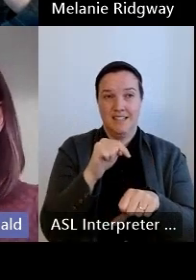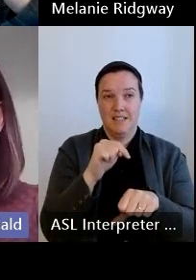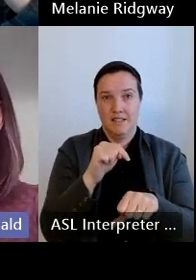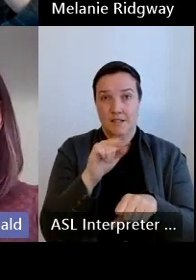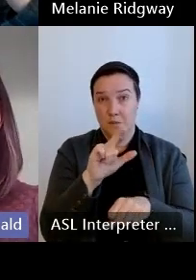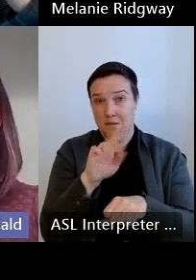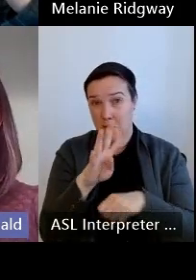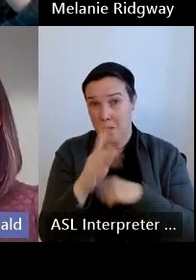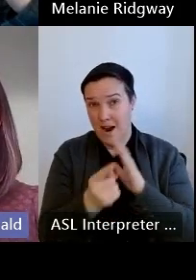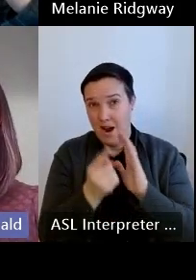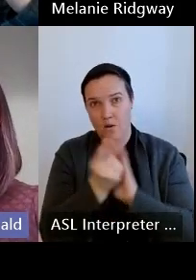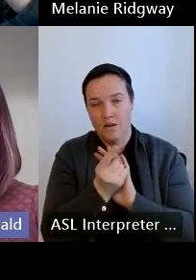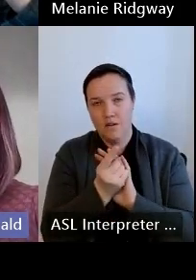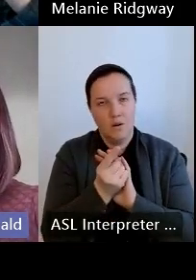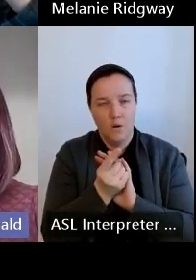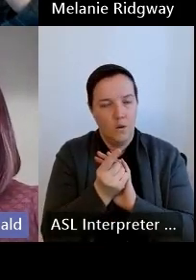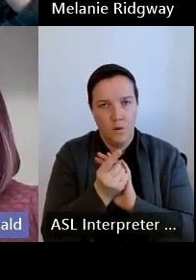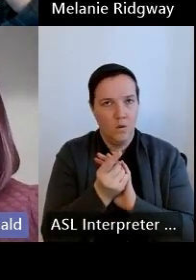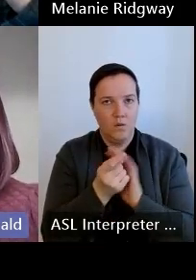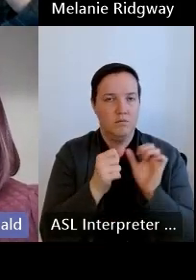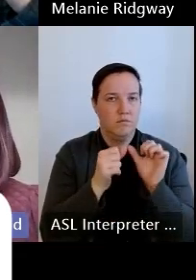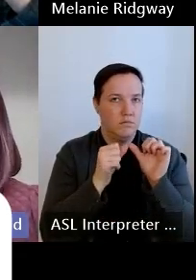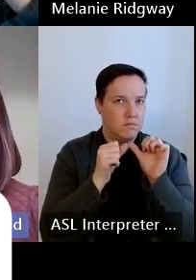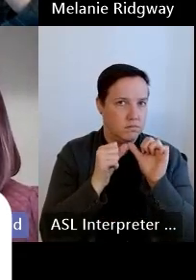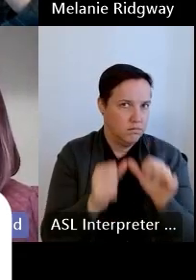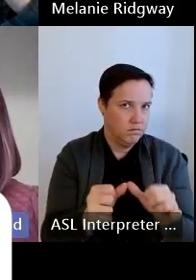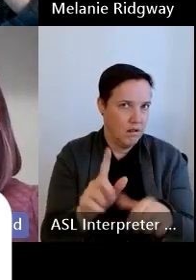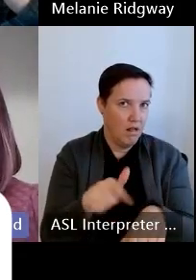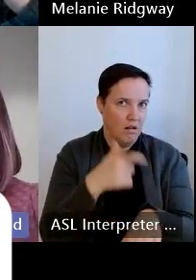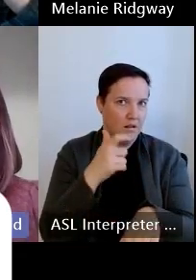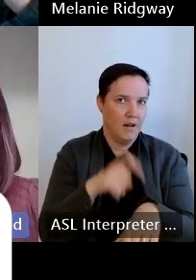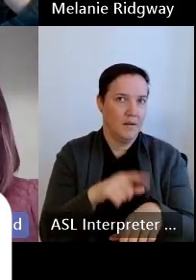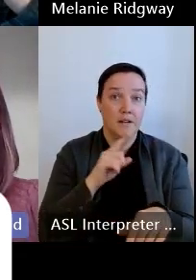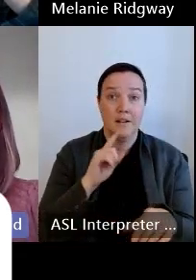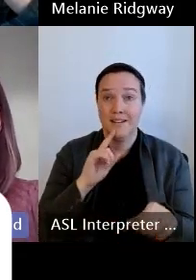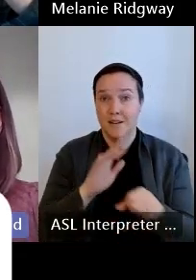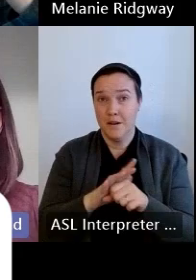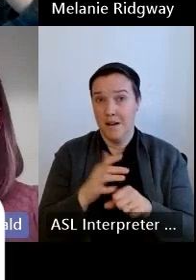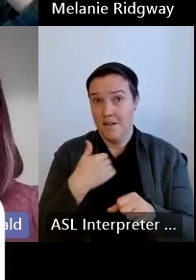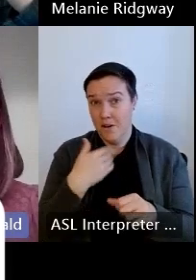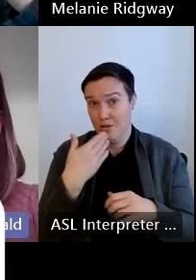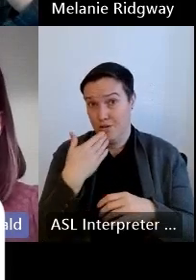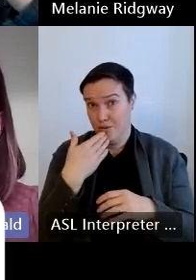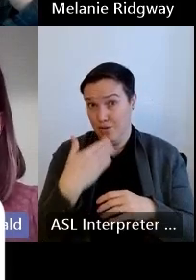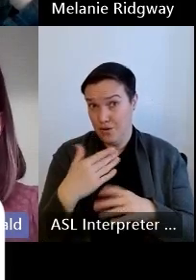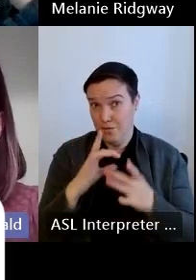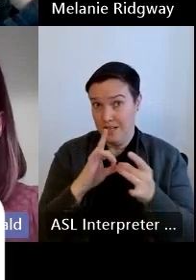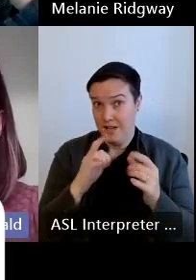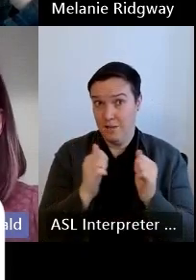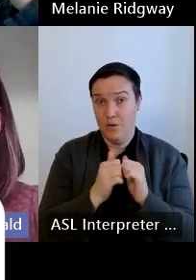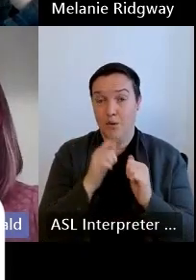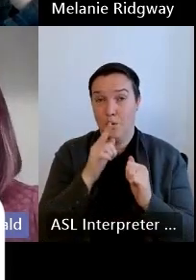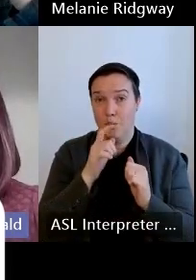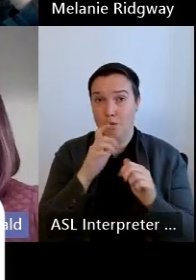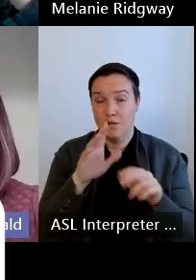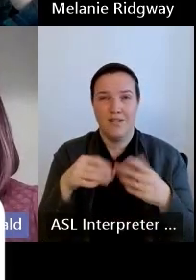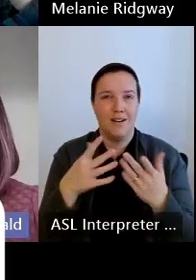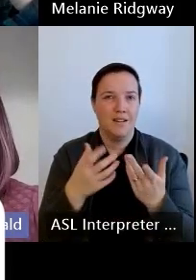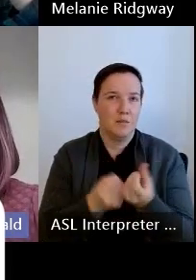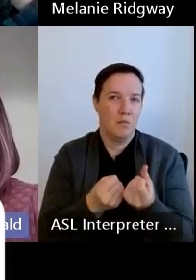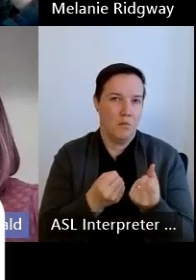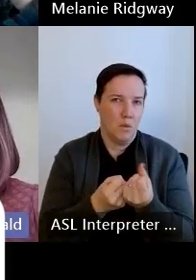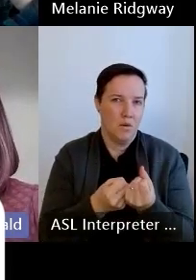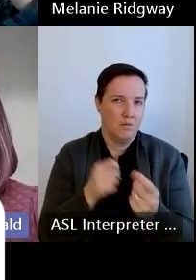24-hour thing. It's a long journey. So making sure that you have a good relationship with whomever is providing supports would